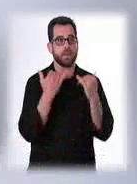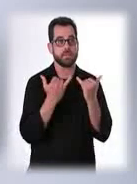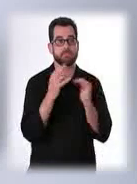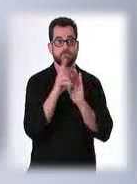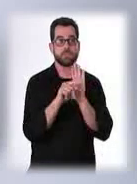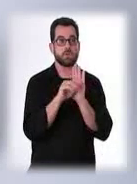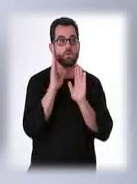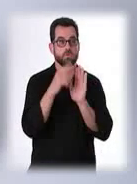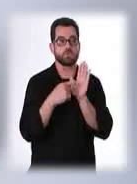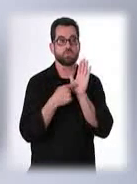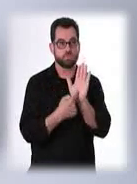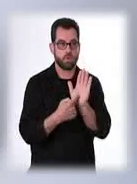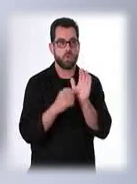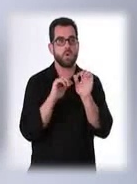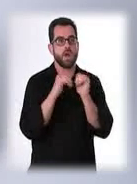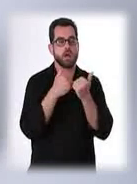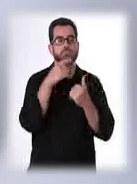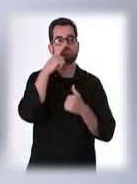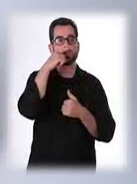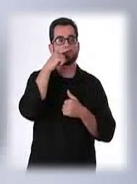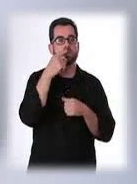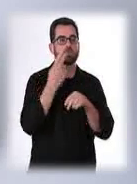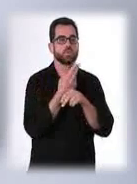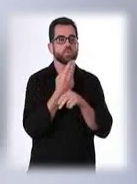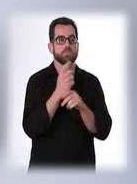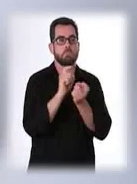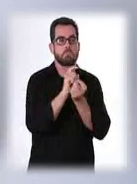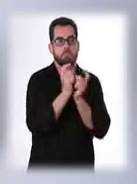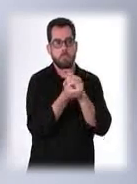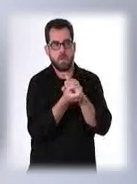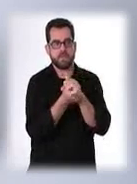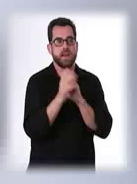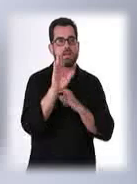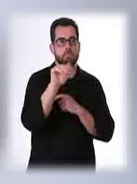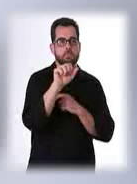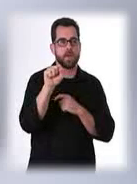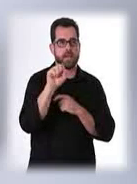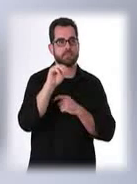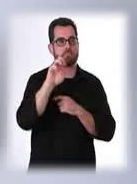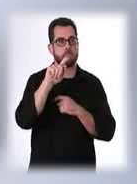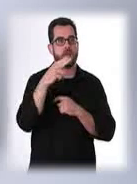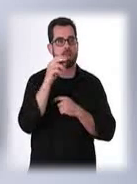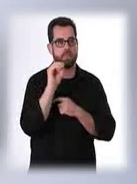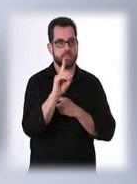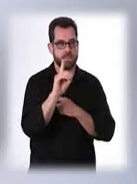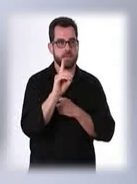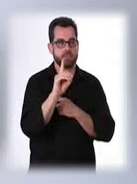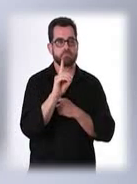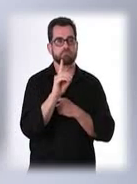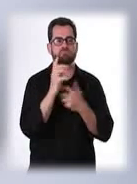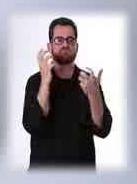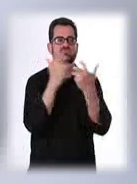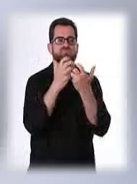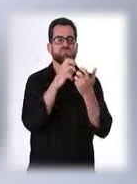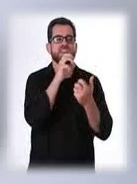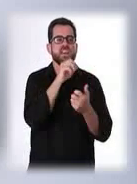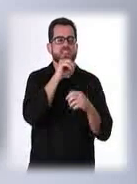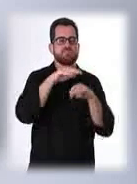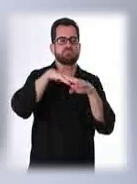This video will show you how to brush your teeth using the modified bass method, which is great for people 11 years or